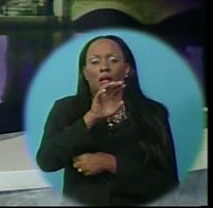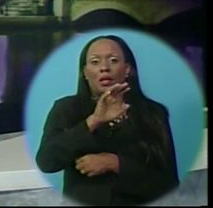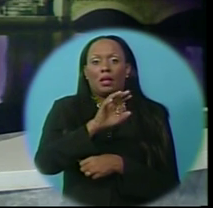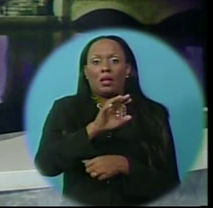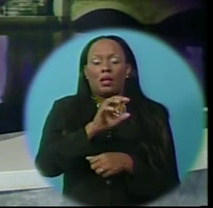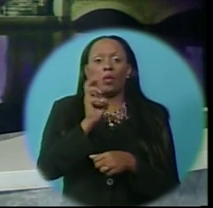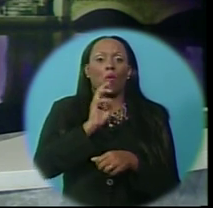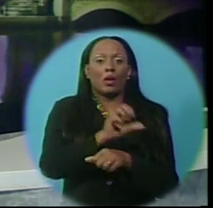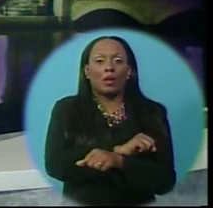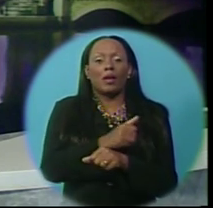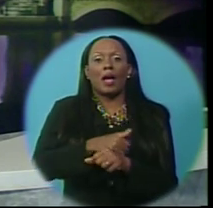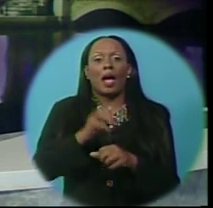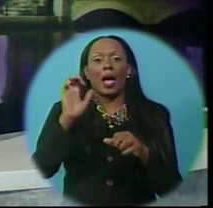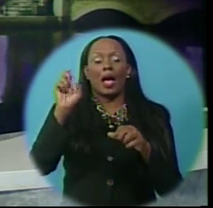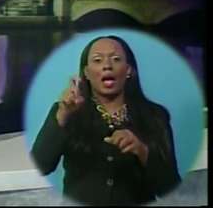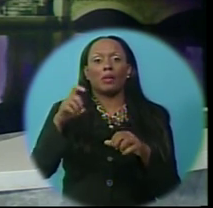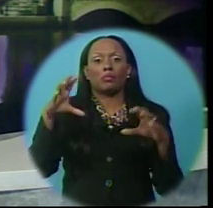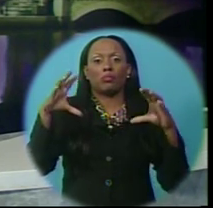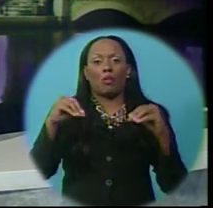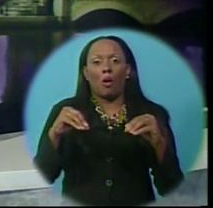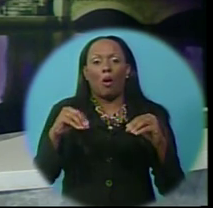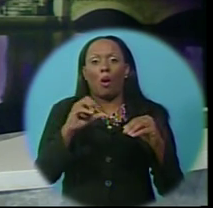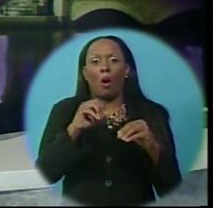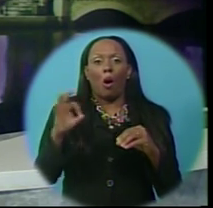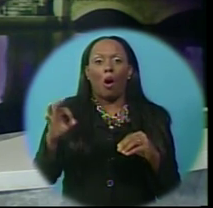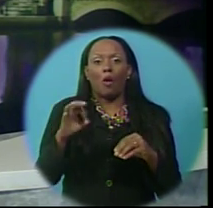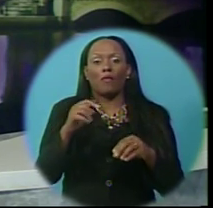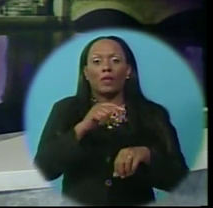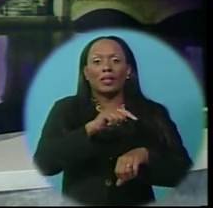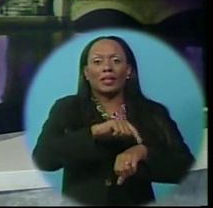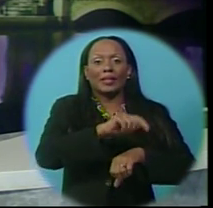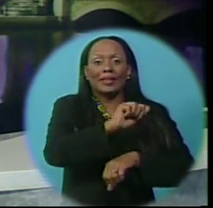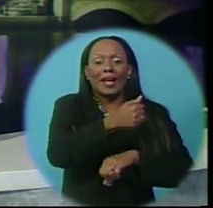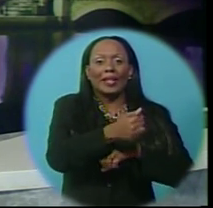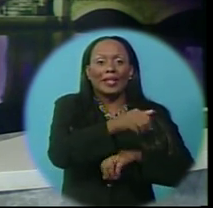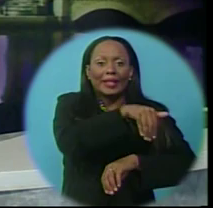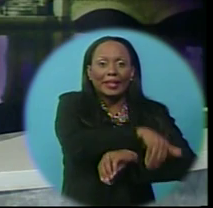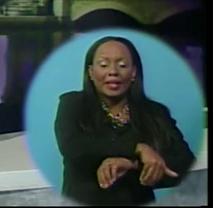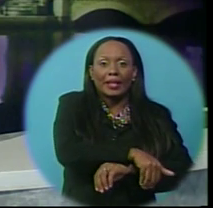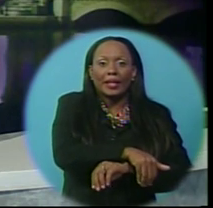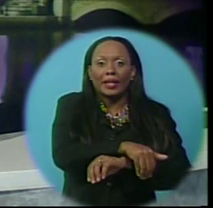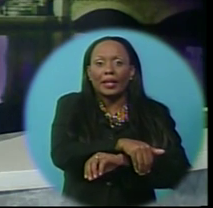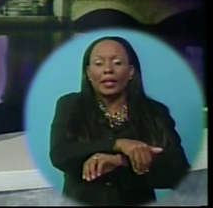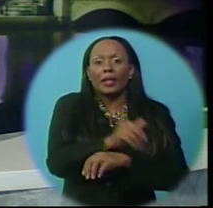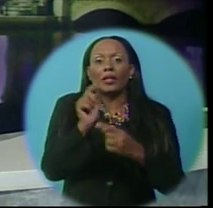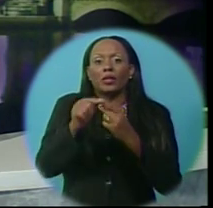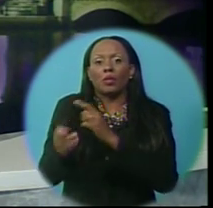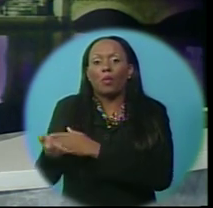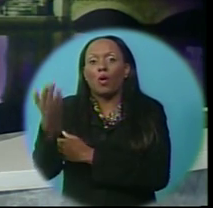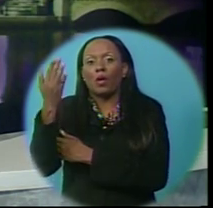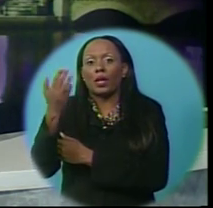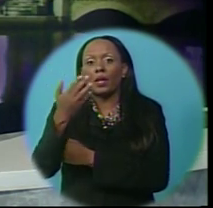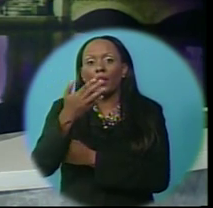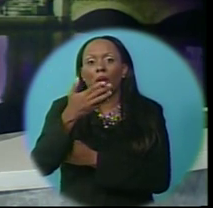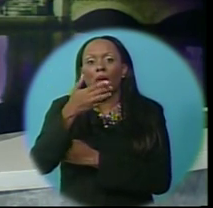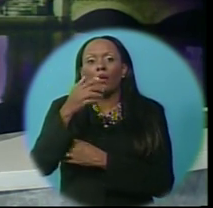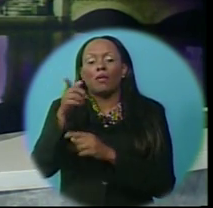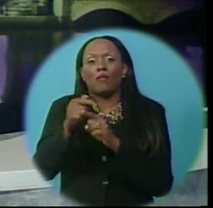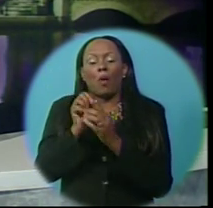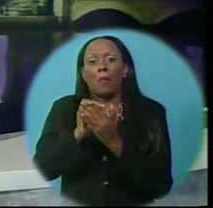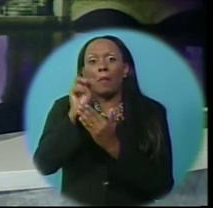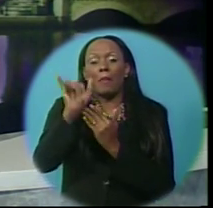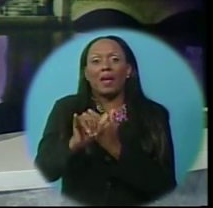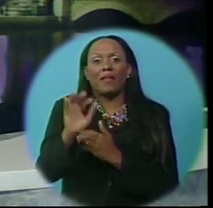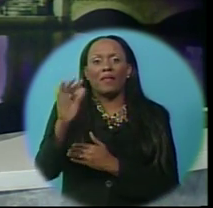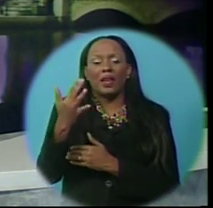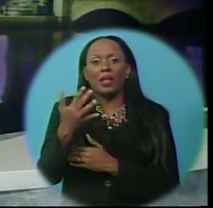pumping there daily between 10 at night and 4 in the morning, and that action started since May 5th. This is being done to allow the